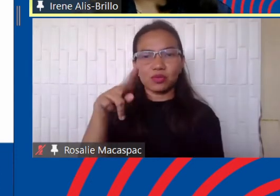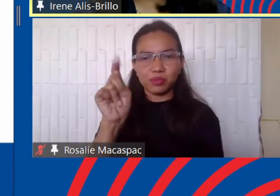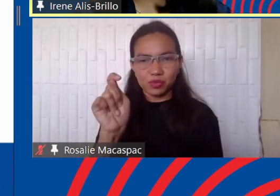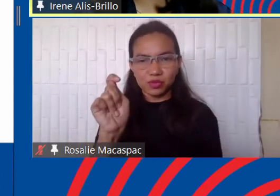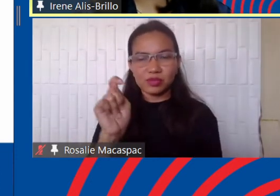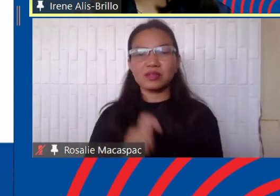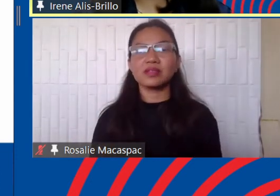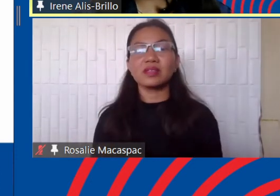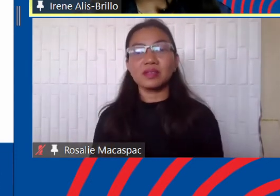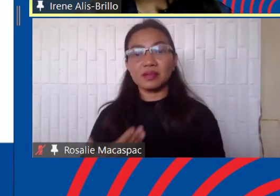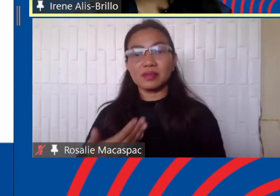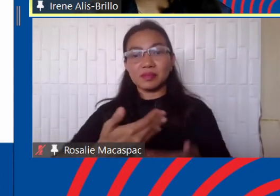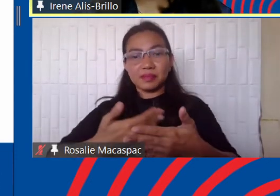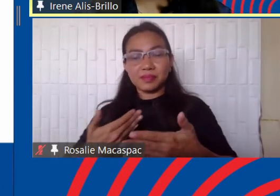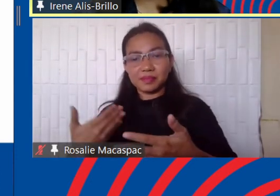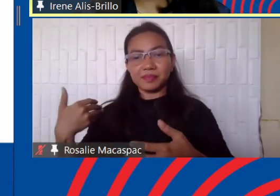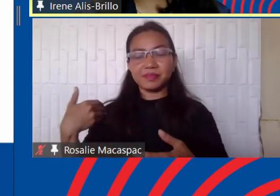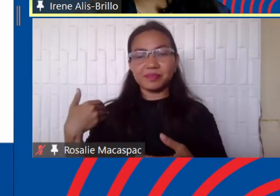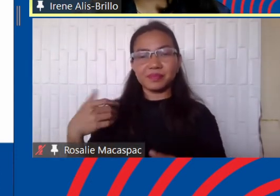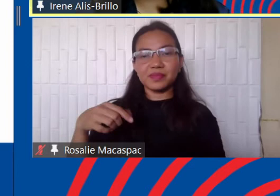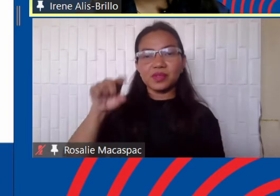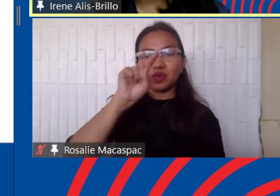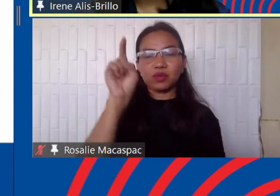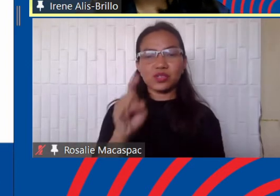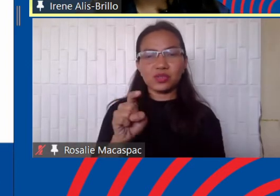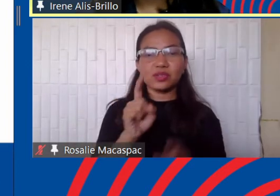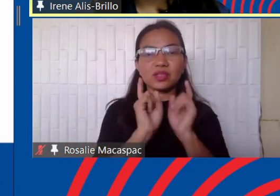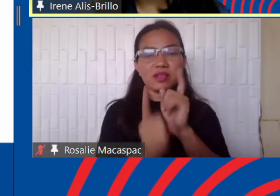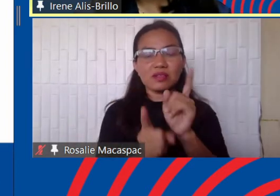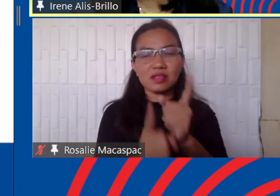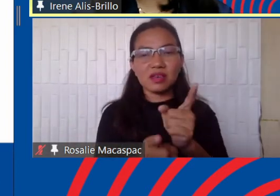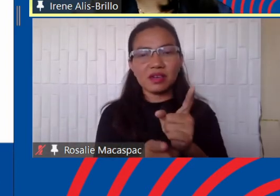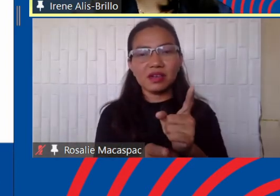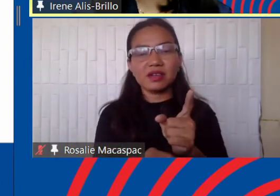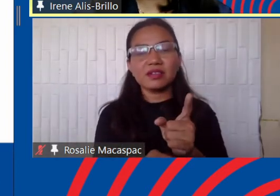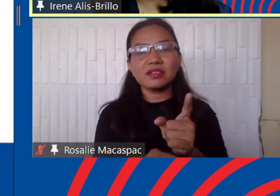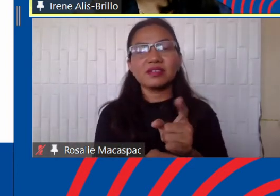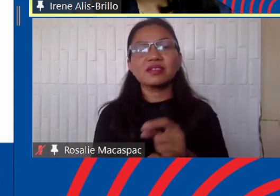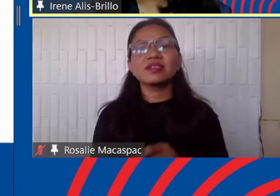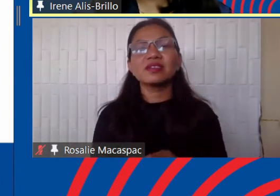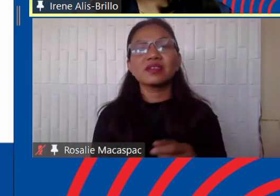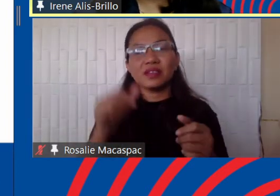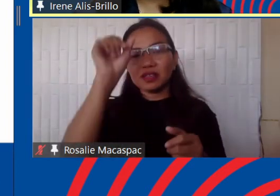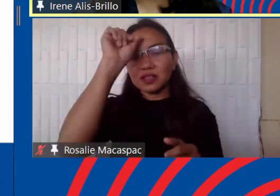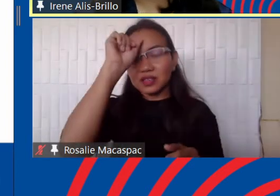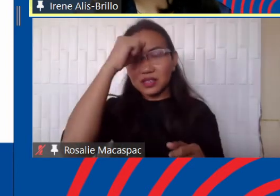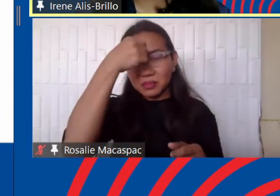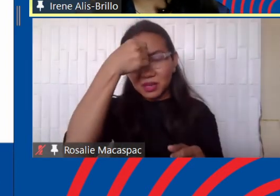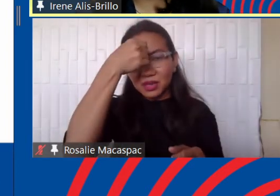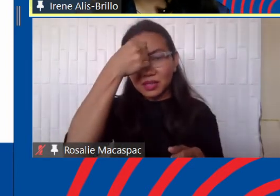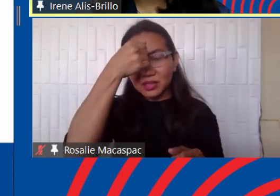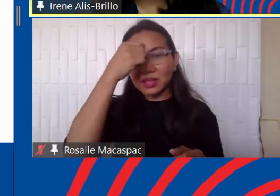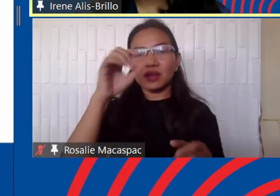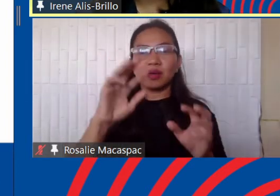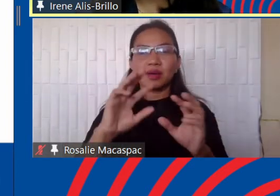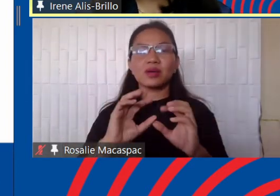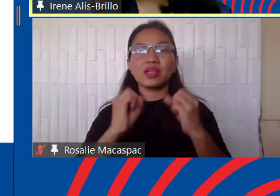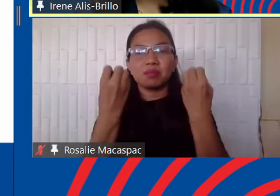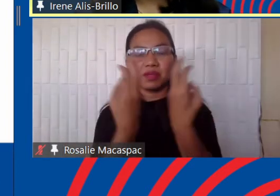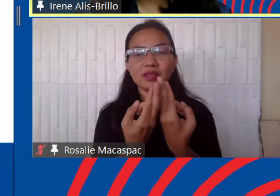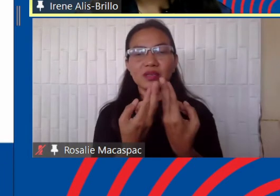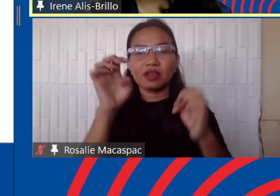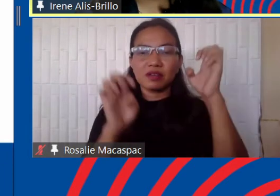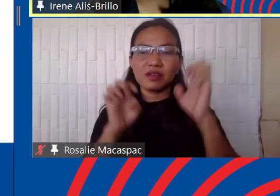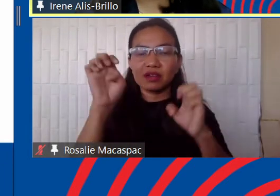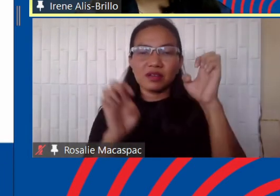we proceed to our Q&A portion, let me remind everyone that the webinar evaluation link will be posted